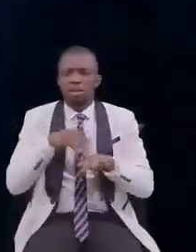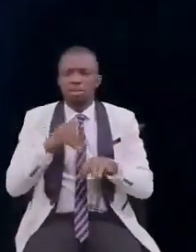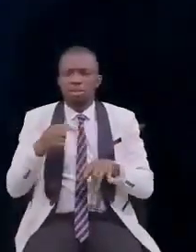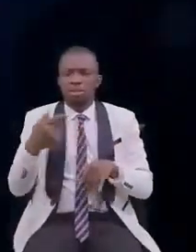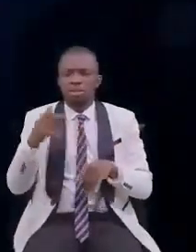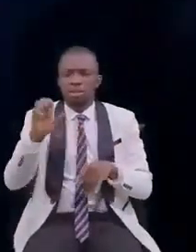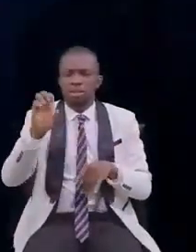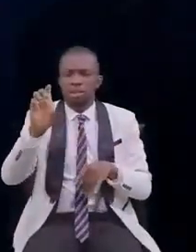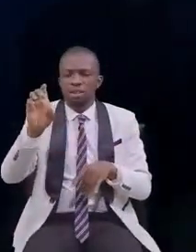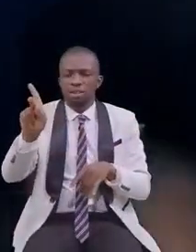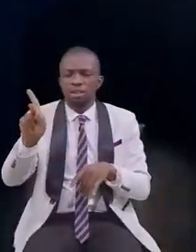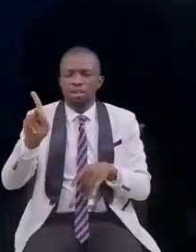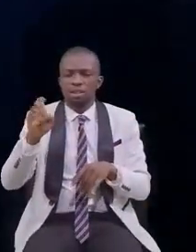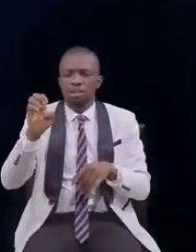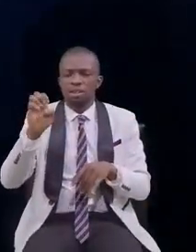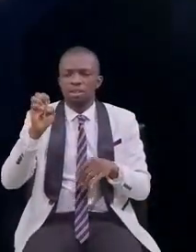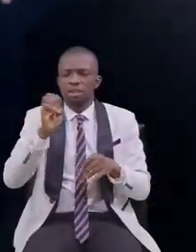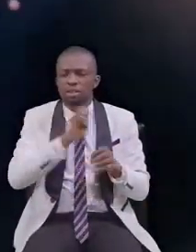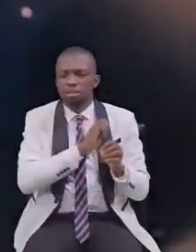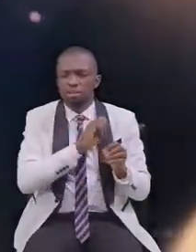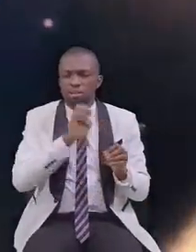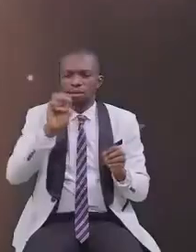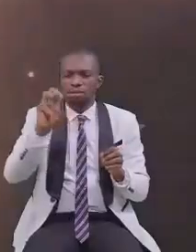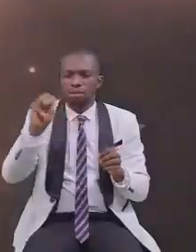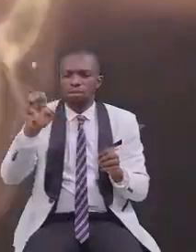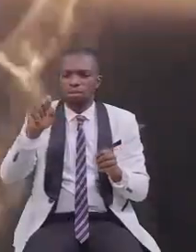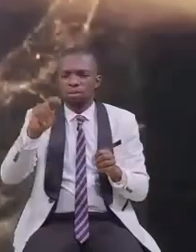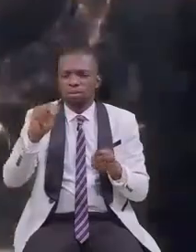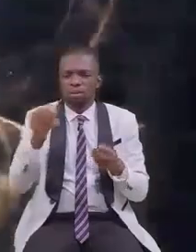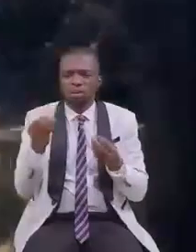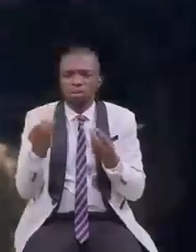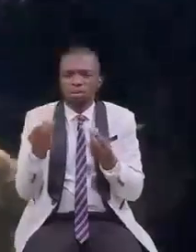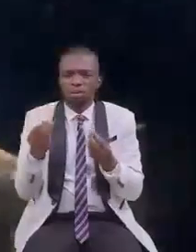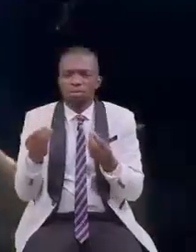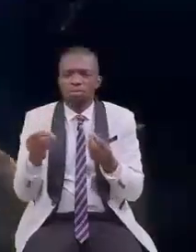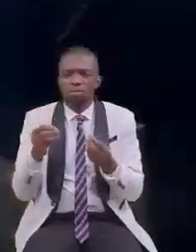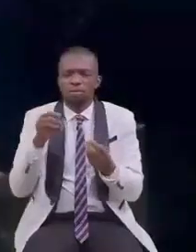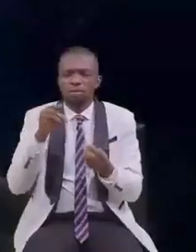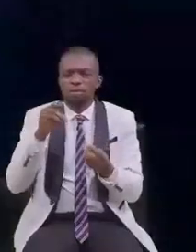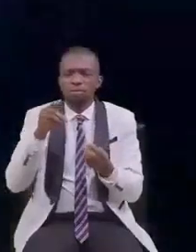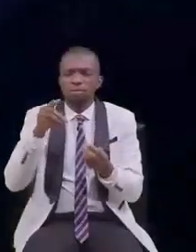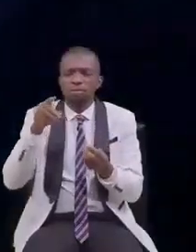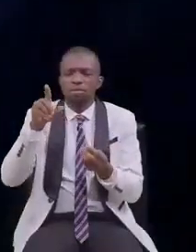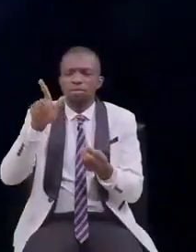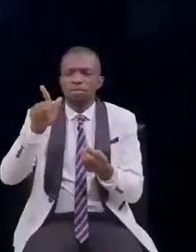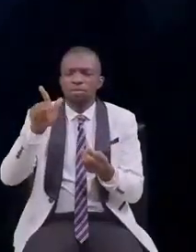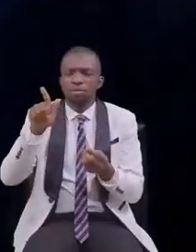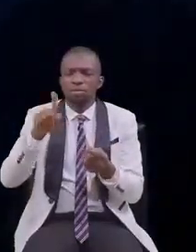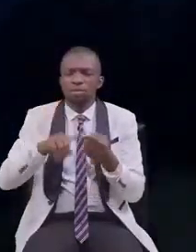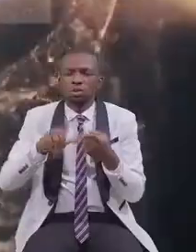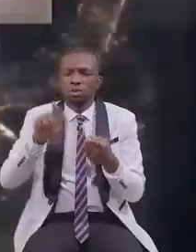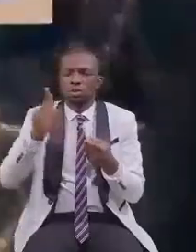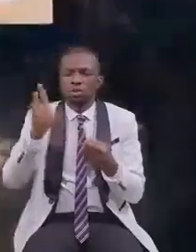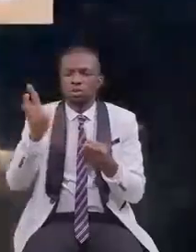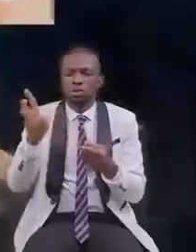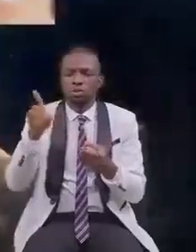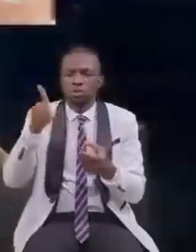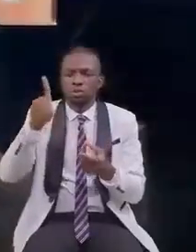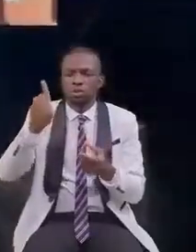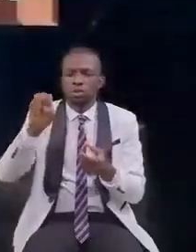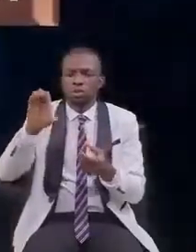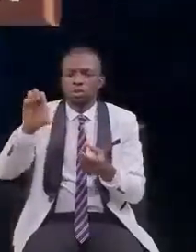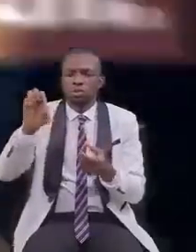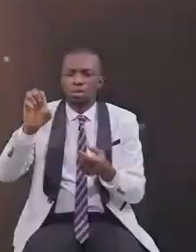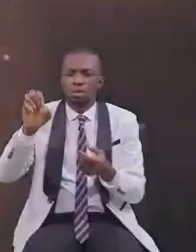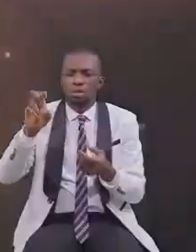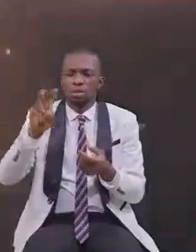DLICC, Kilometer 42, Lagos Ibadan Expressway, December 21 to December 26, 2023, 1600